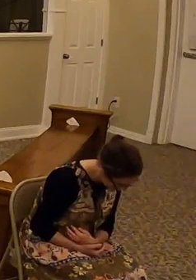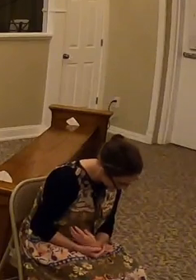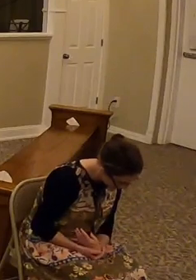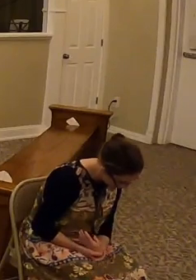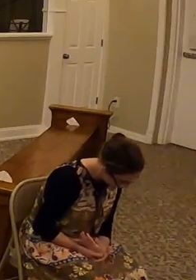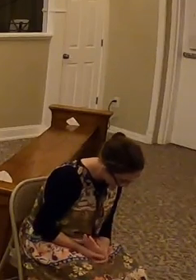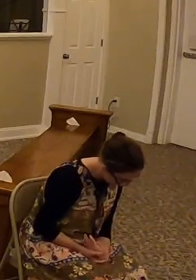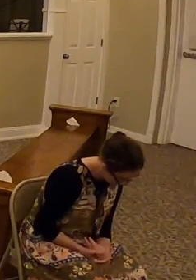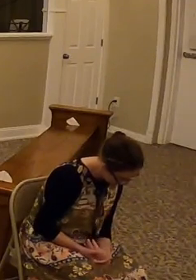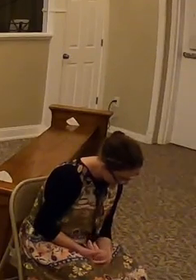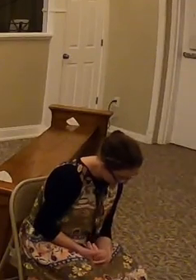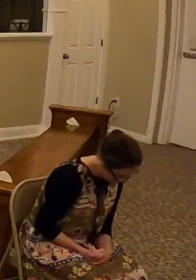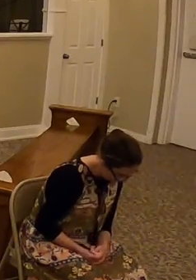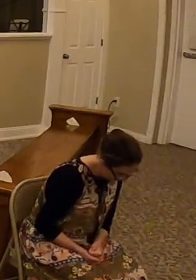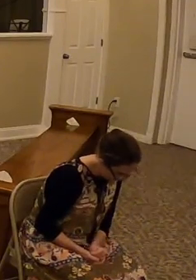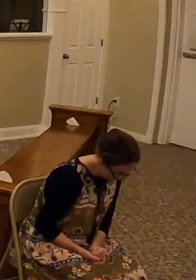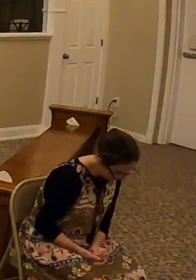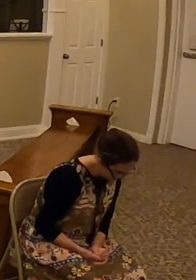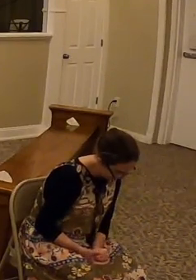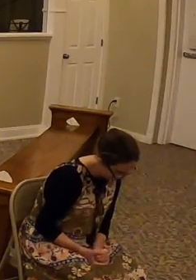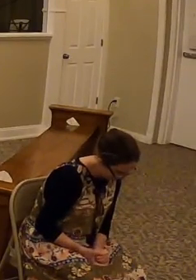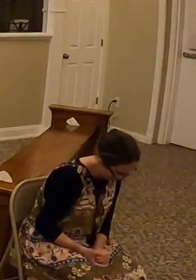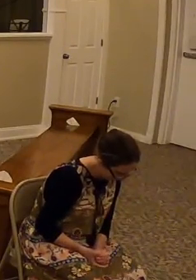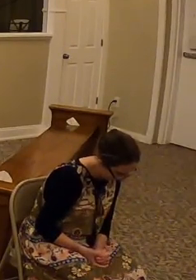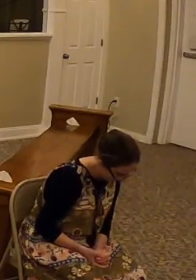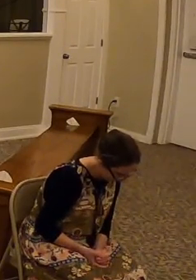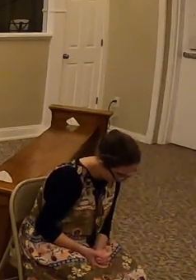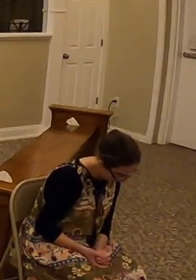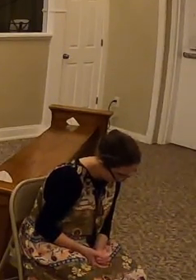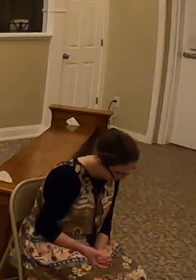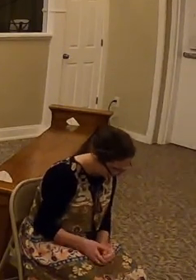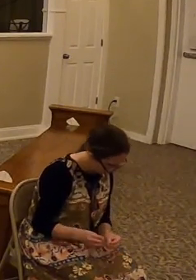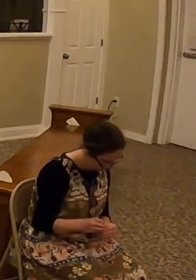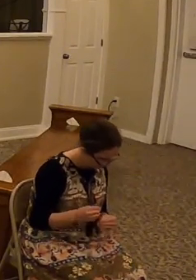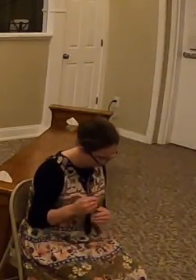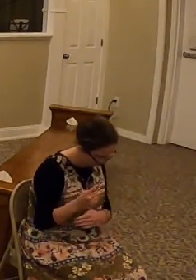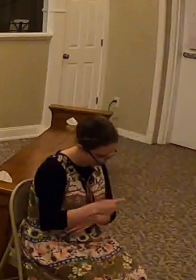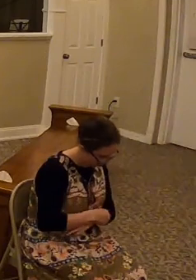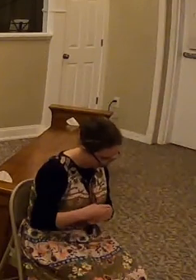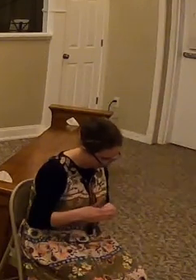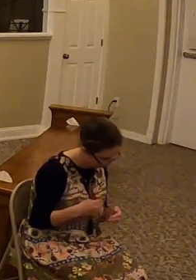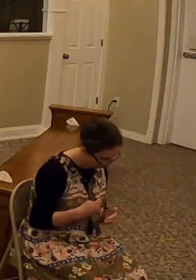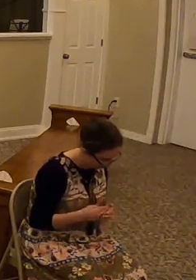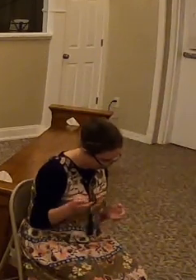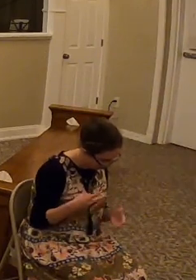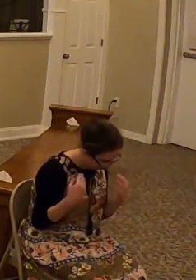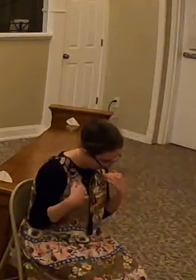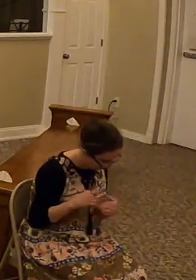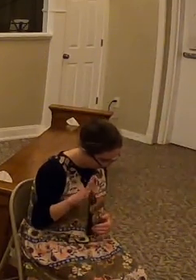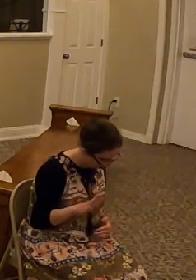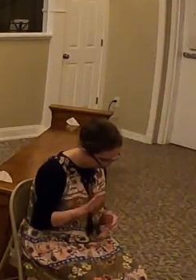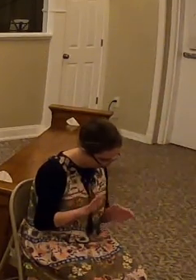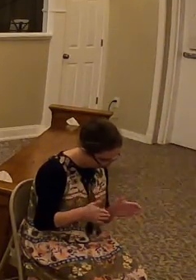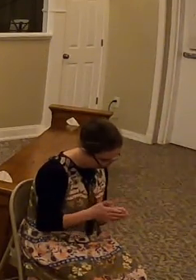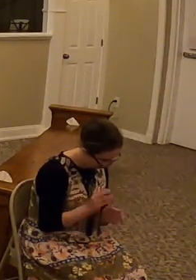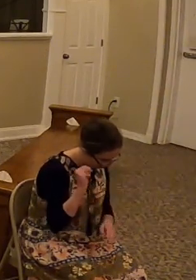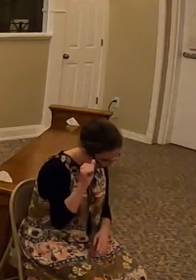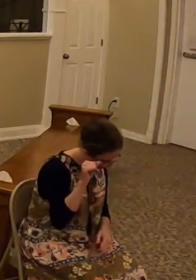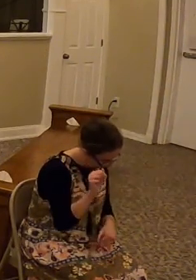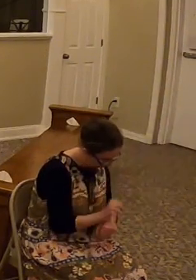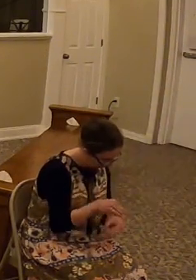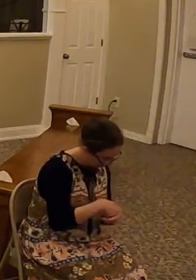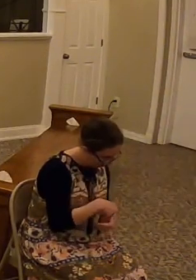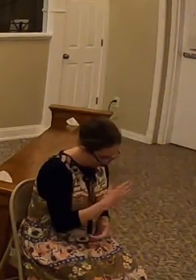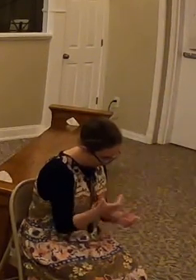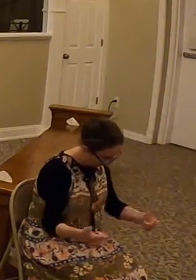will. Amen. So, probably more today than ever before, we need to have the fivefold ministry working in our